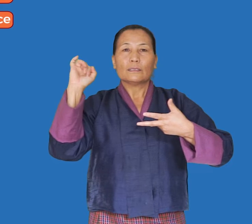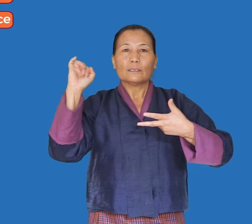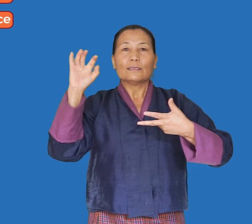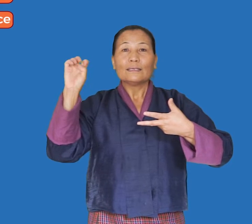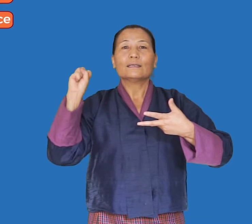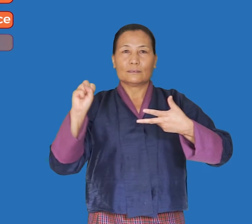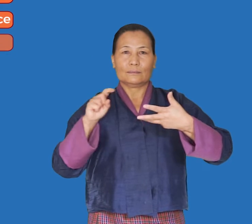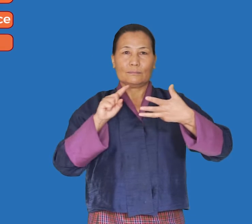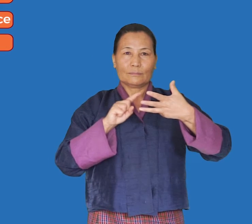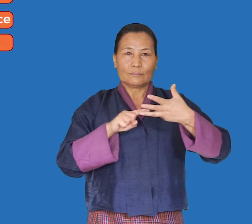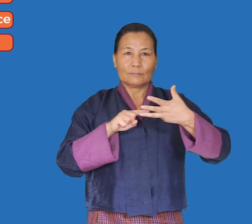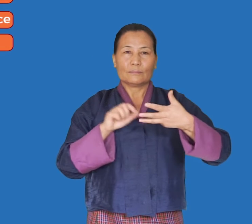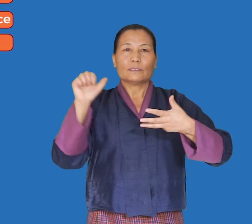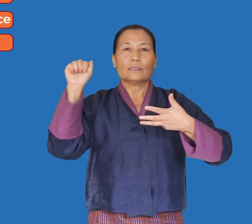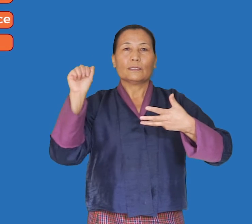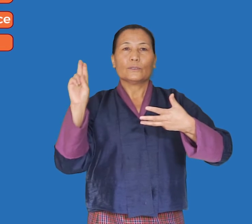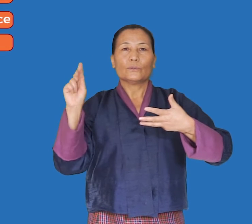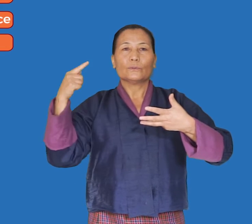verifies versus asserts,